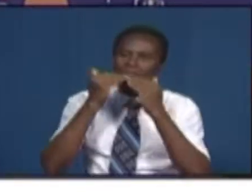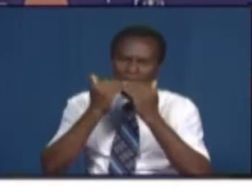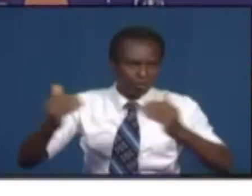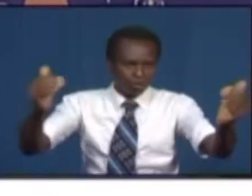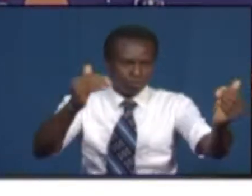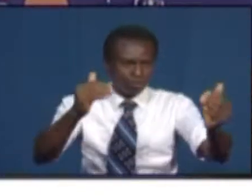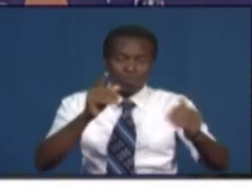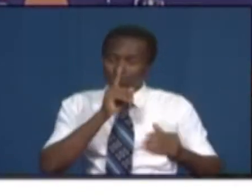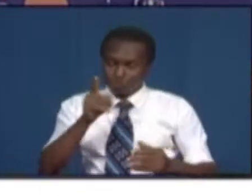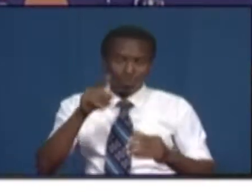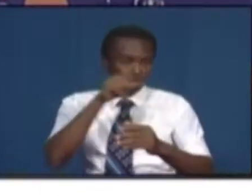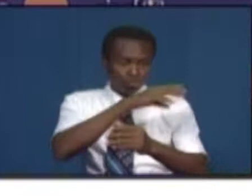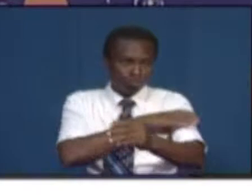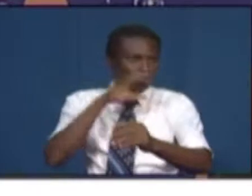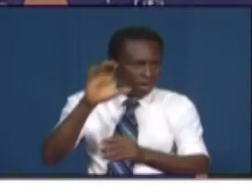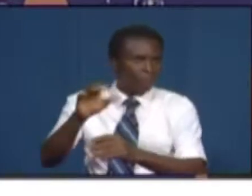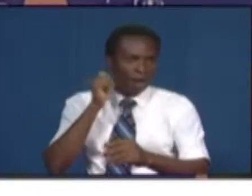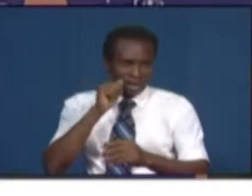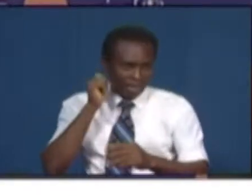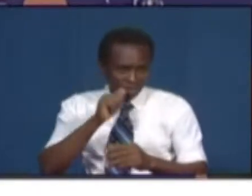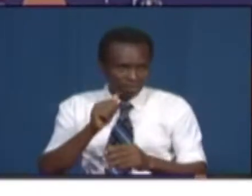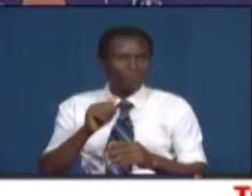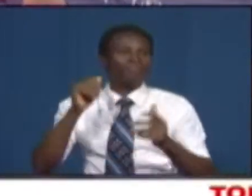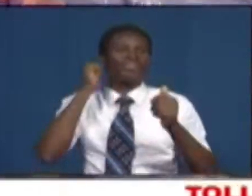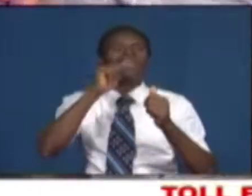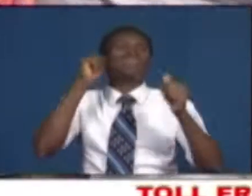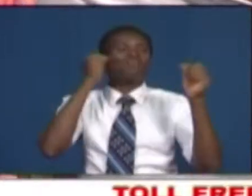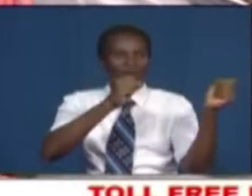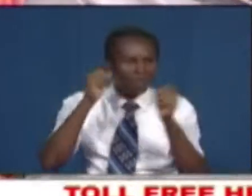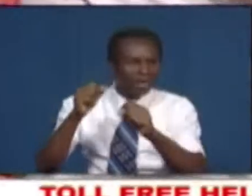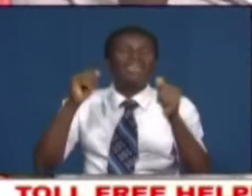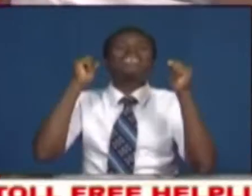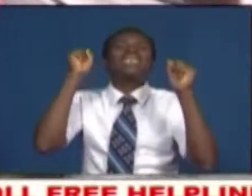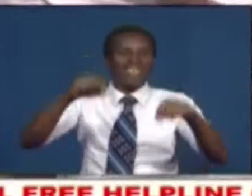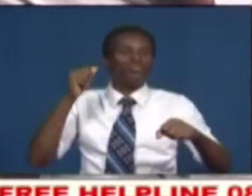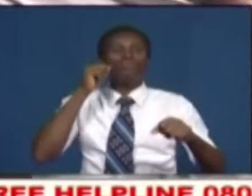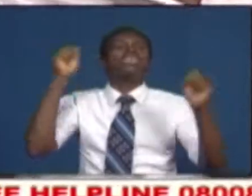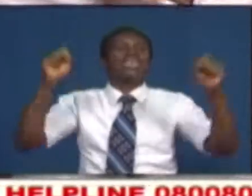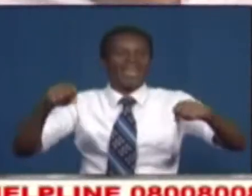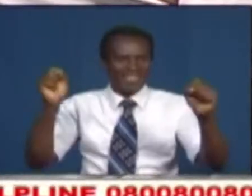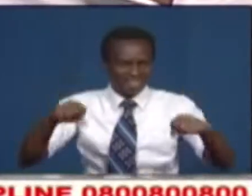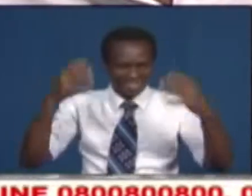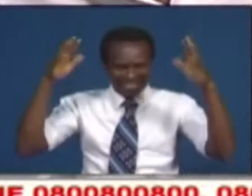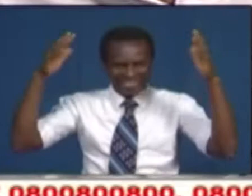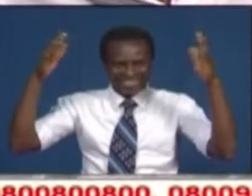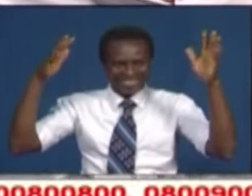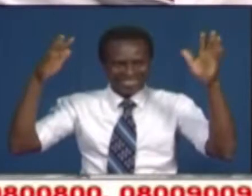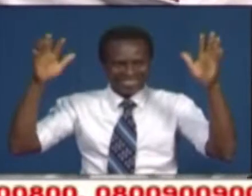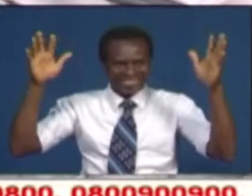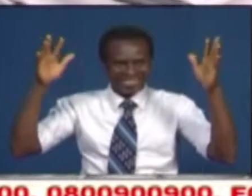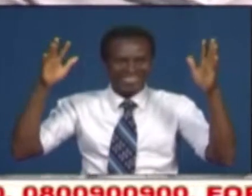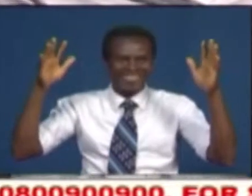you a girl's power thing. So girl's power. Girl's power. Girl's power. Yes. That was to you. Thank you so